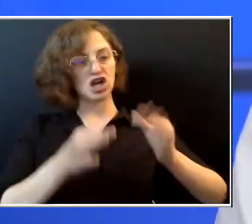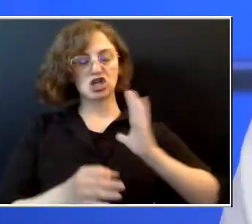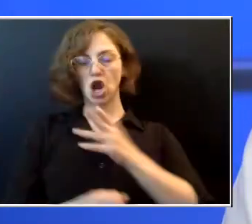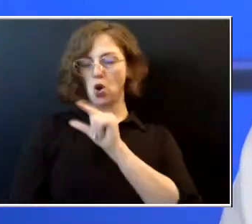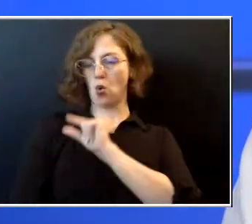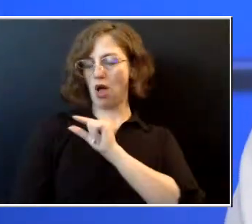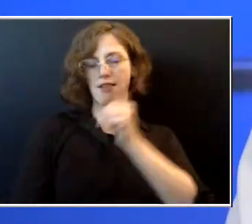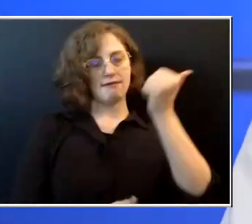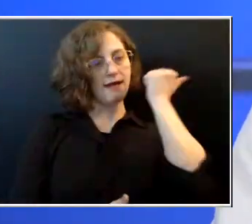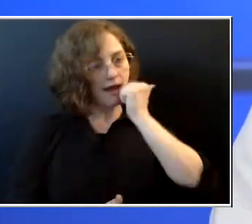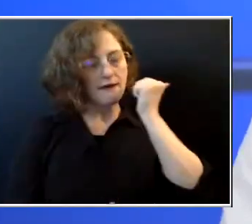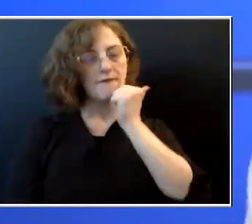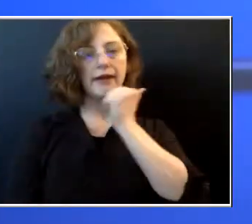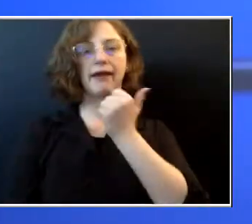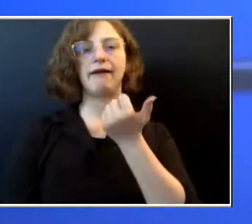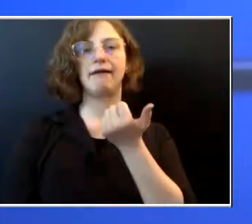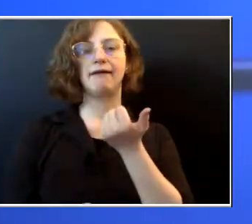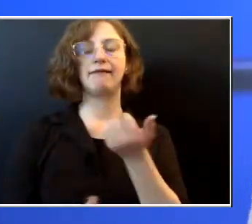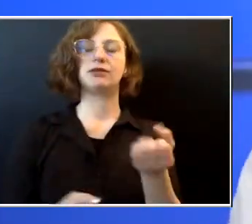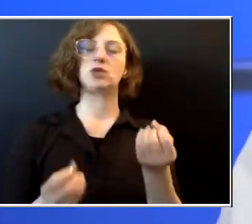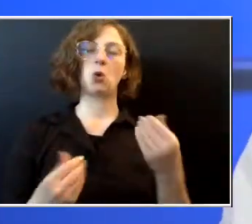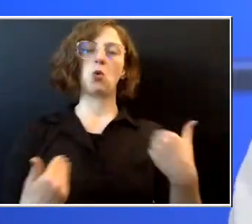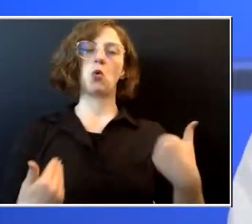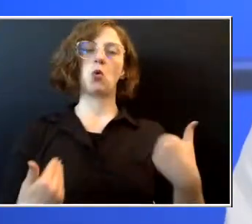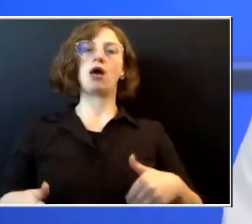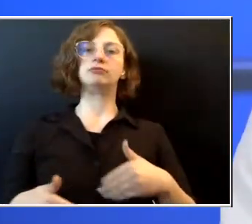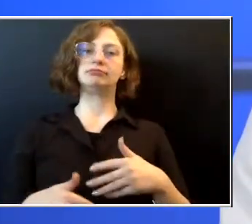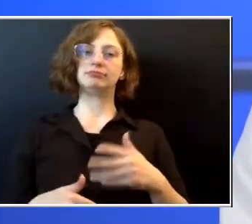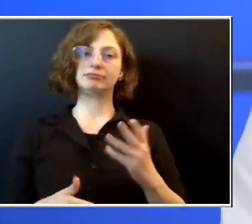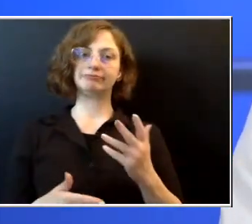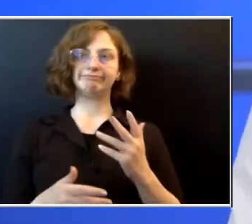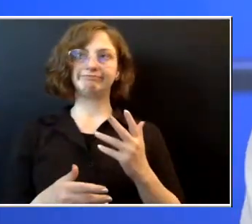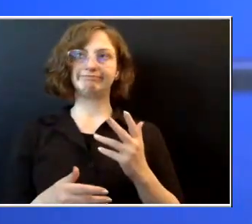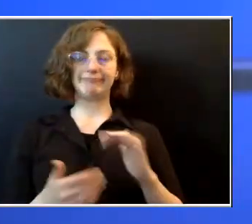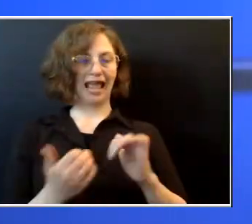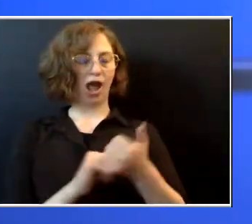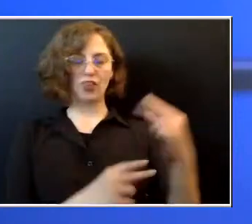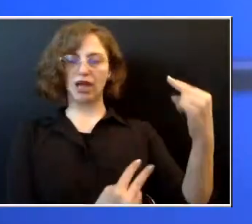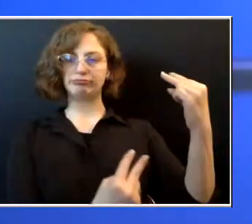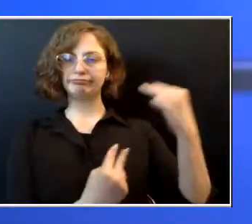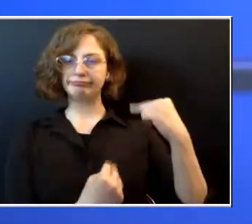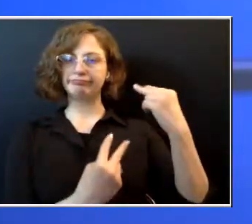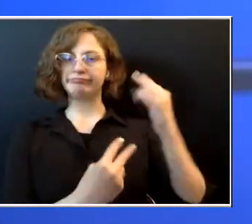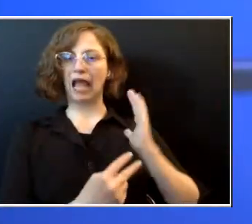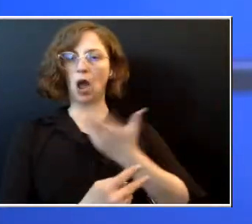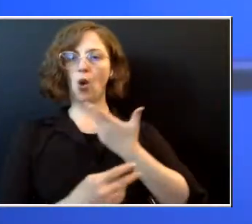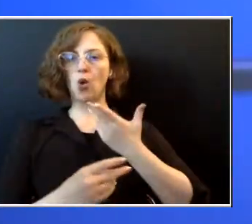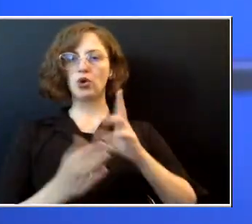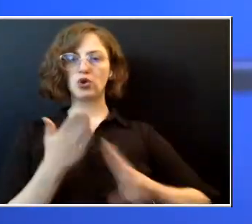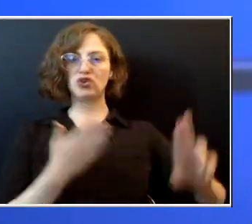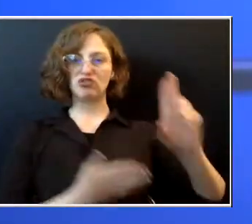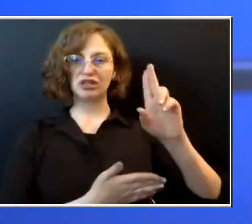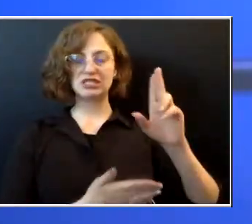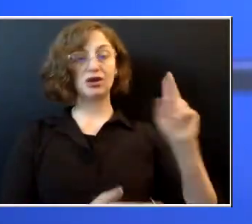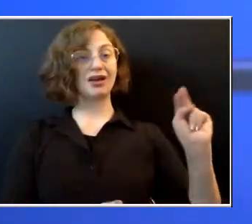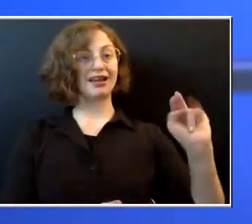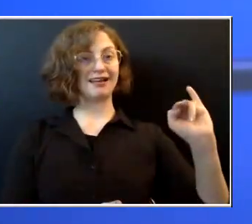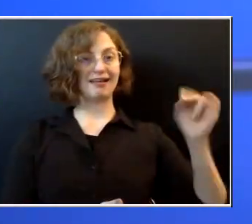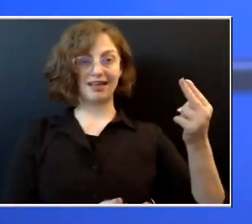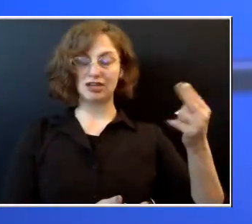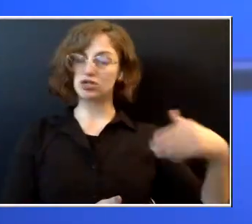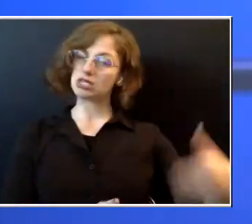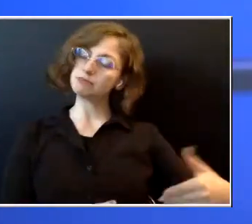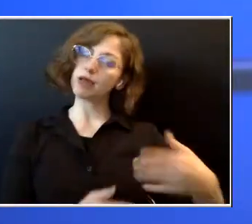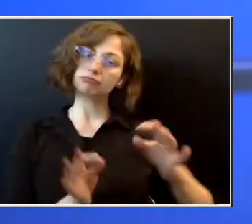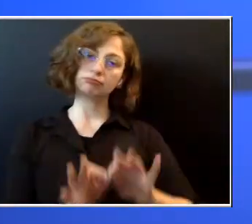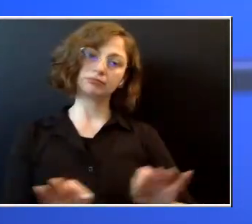while and as a university, how we're judged as well. So the NIH has been central. The National Science Foundation has been less, but